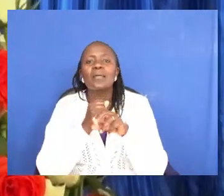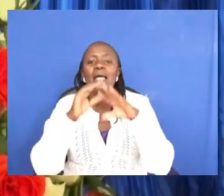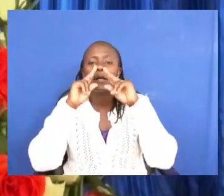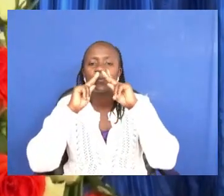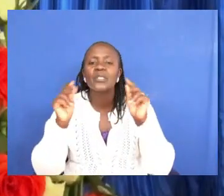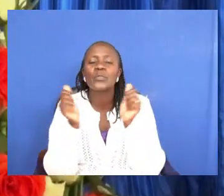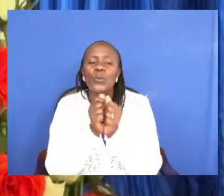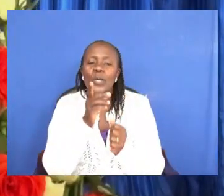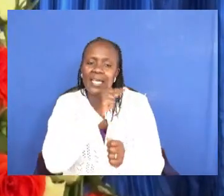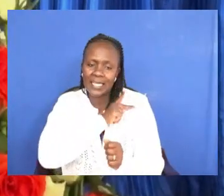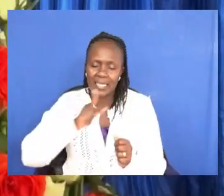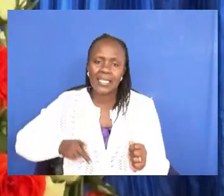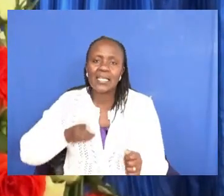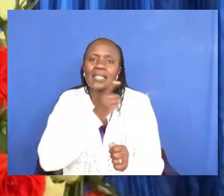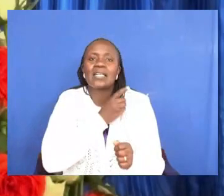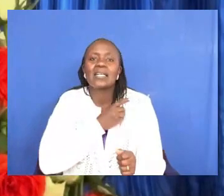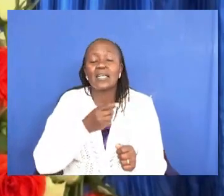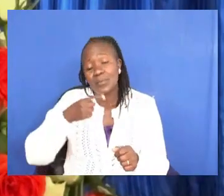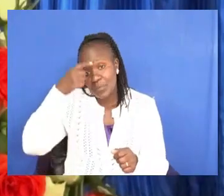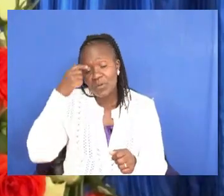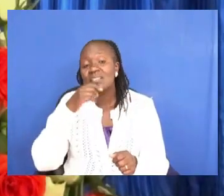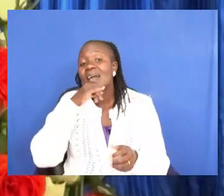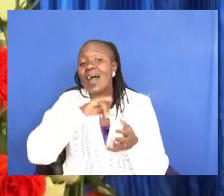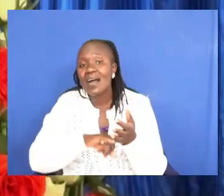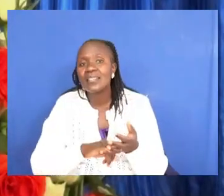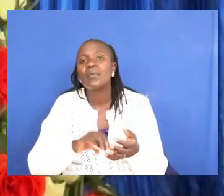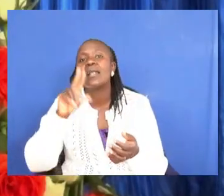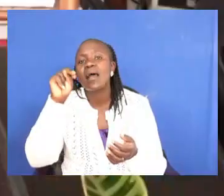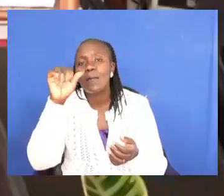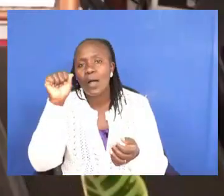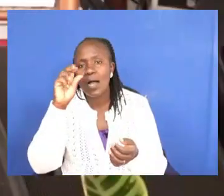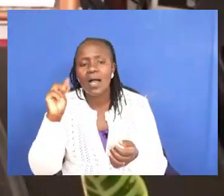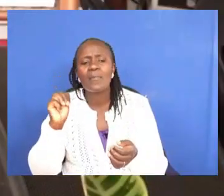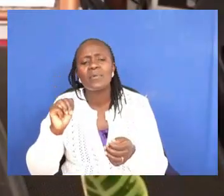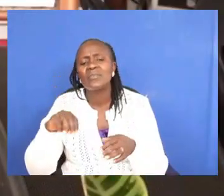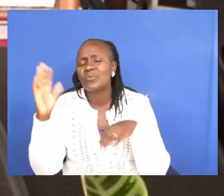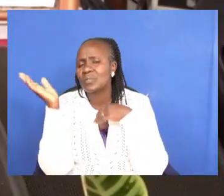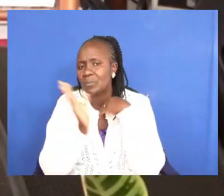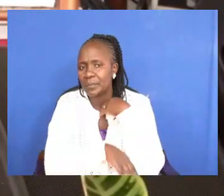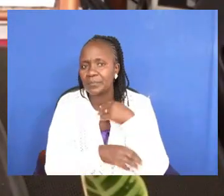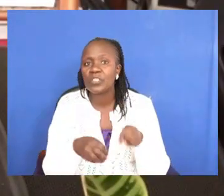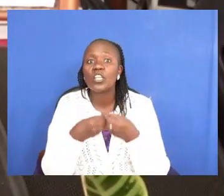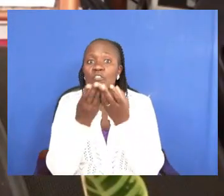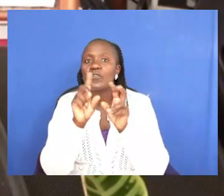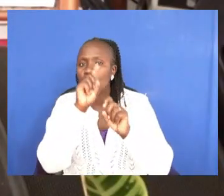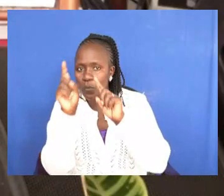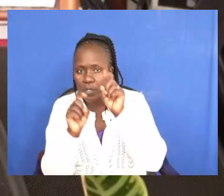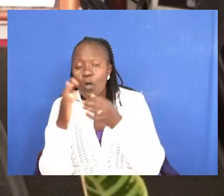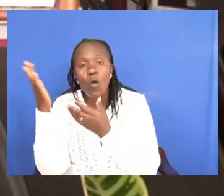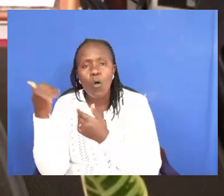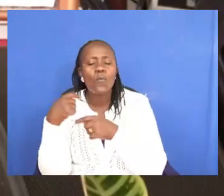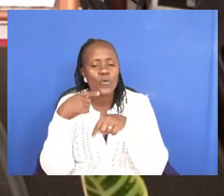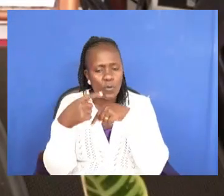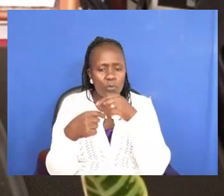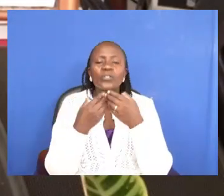David because the husband Nabal had insulted the men who were sent. And I want to give you questions, and I hope you're